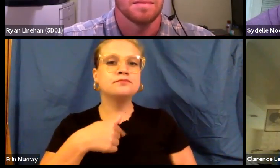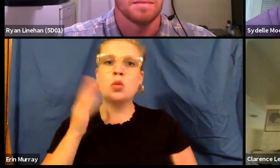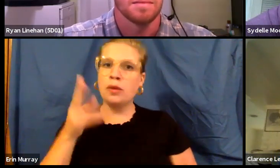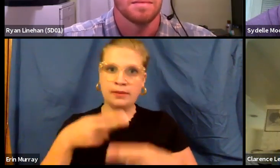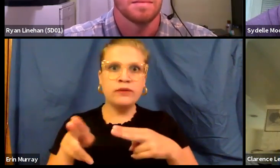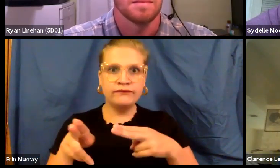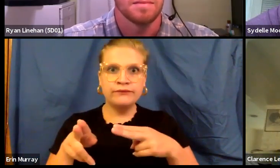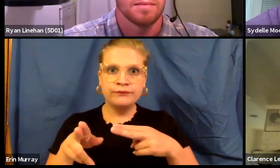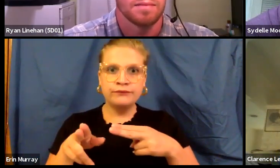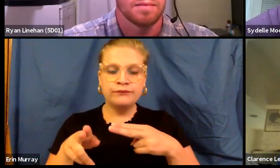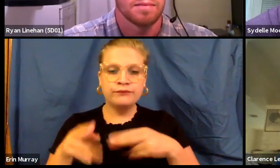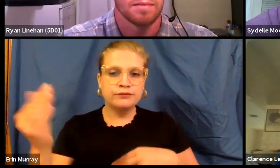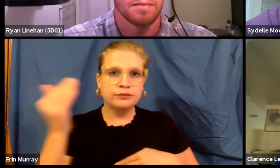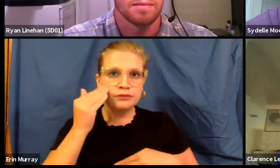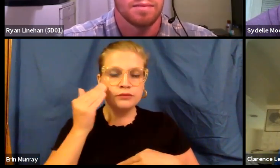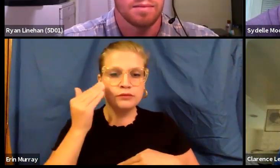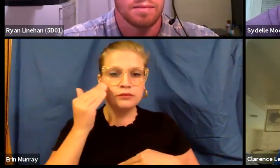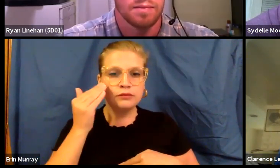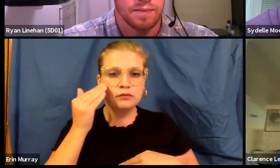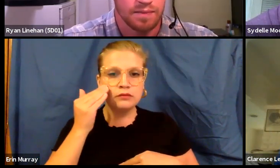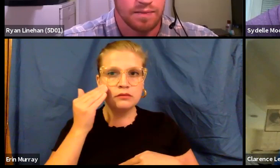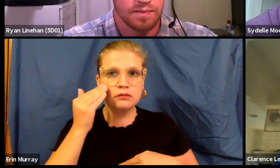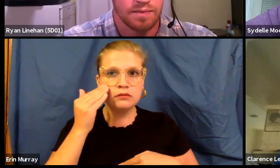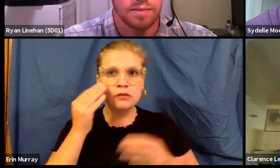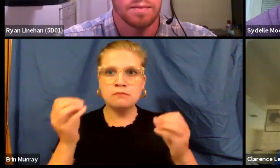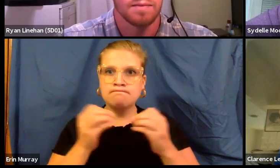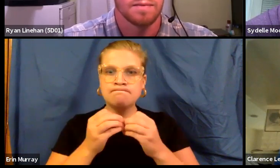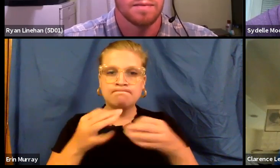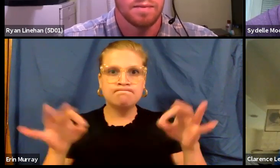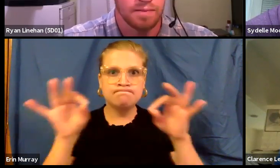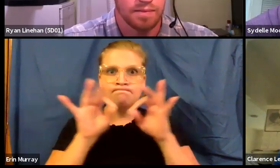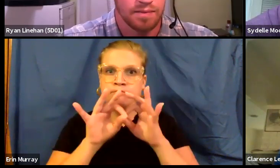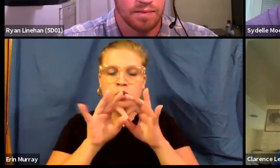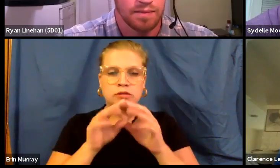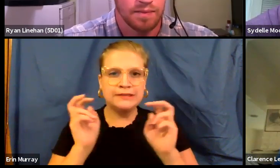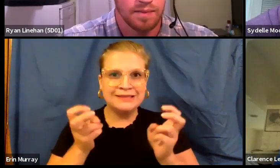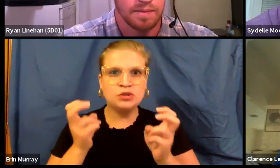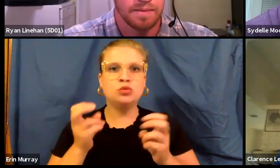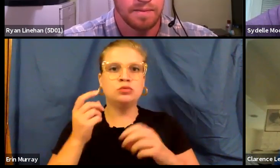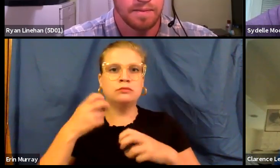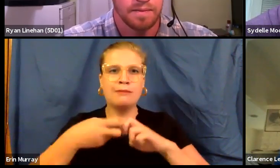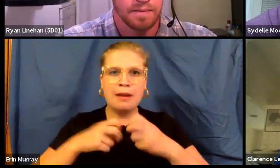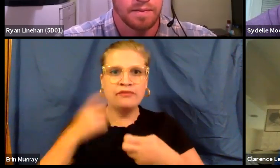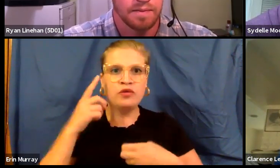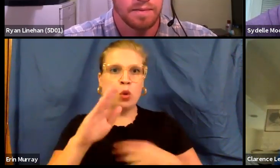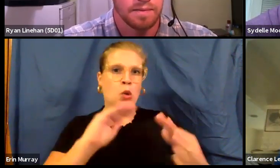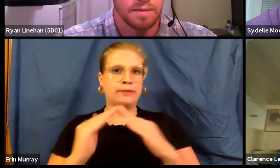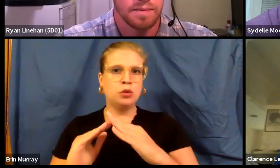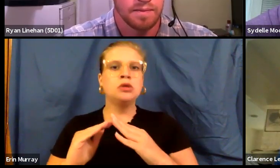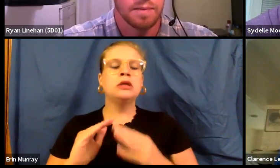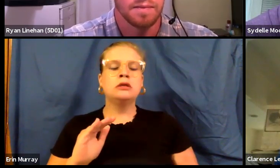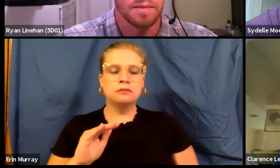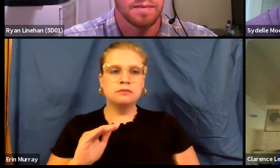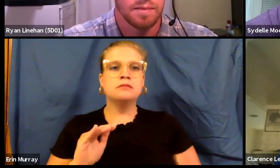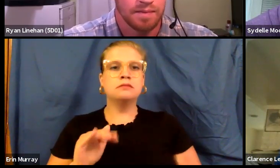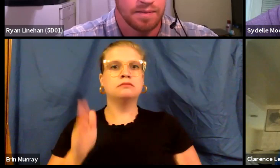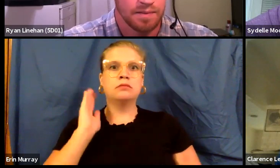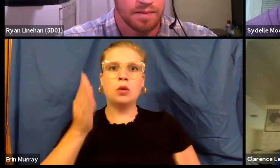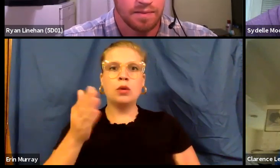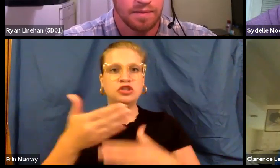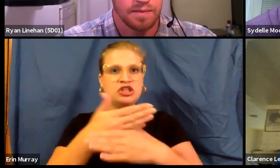brief. I know there are more pressing issues for your community, so I will share